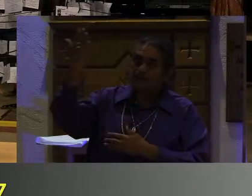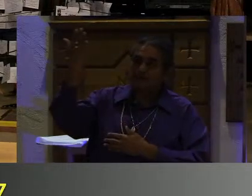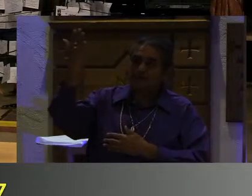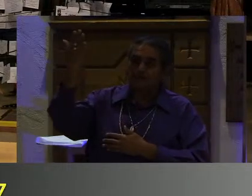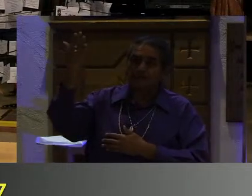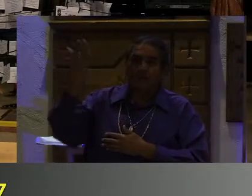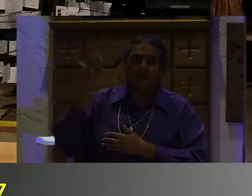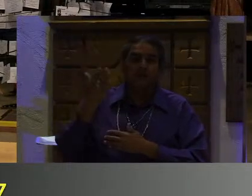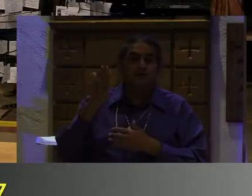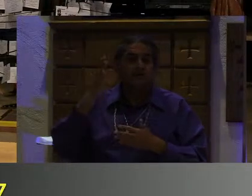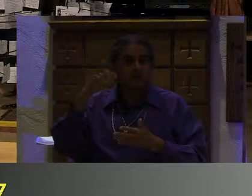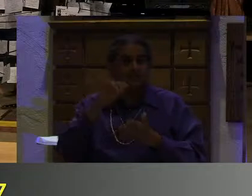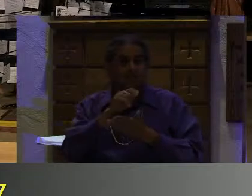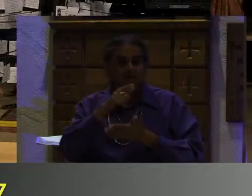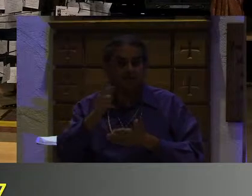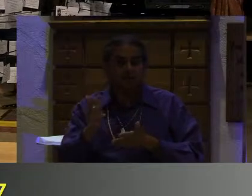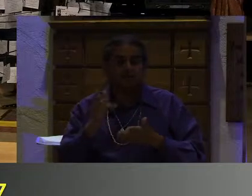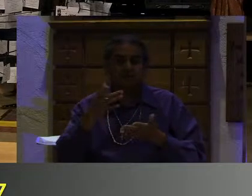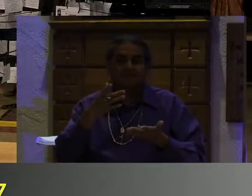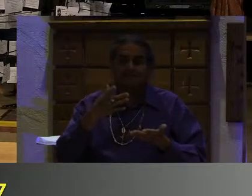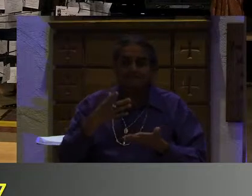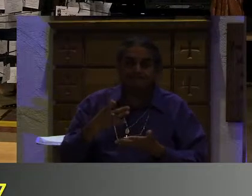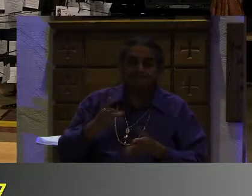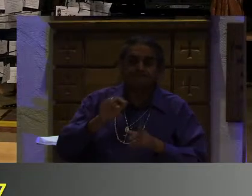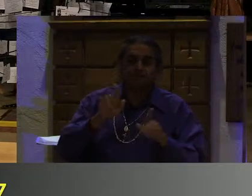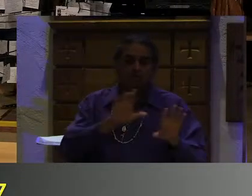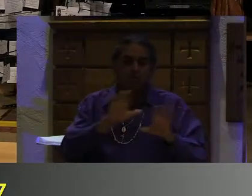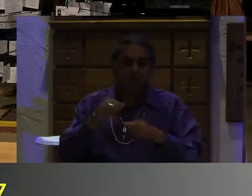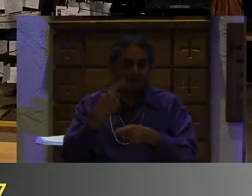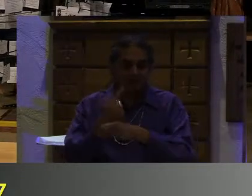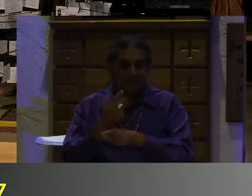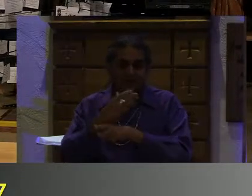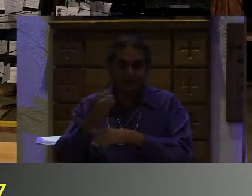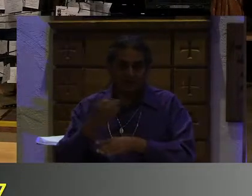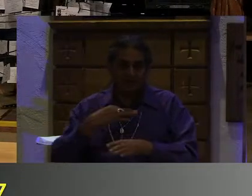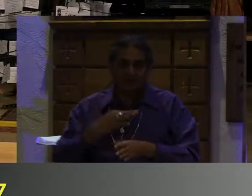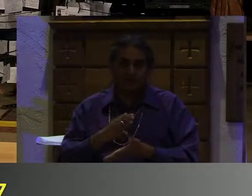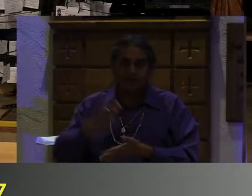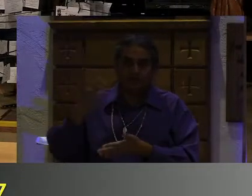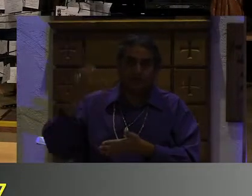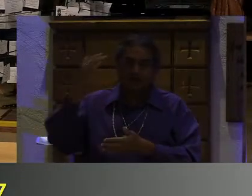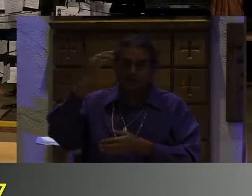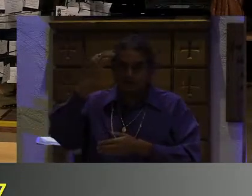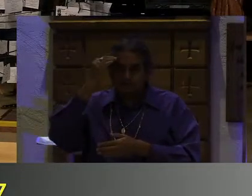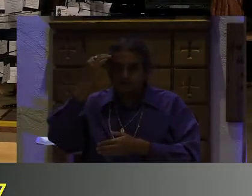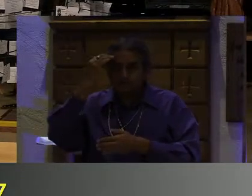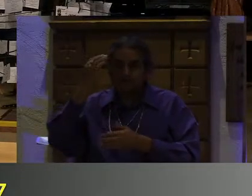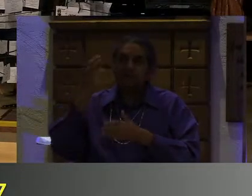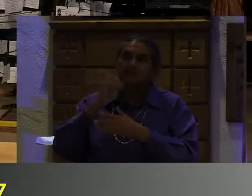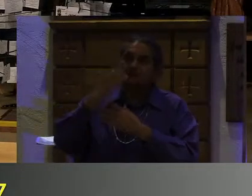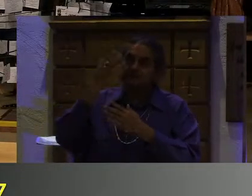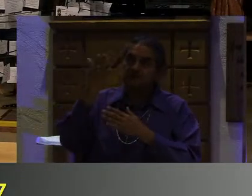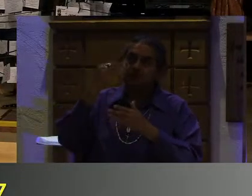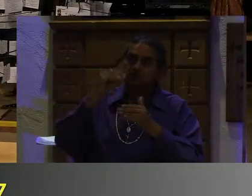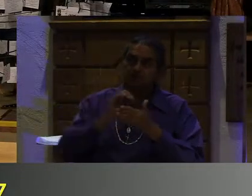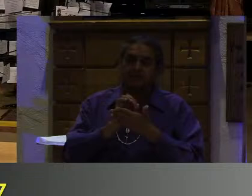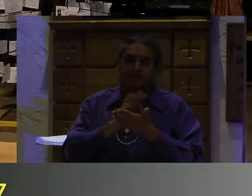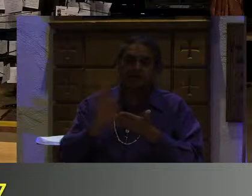Would that you might meet us doing right, that we were mindful of you in our